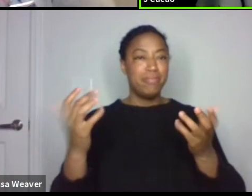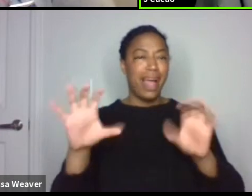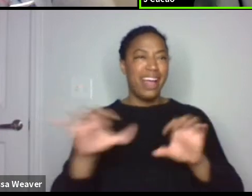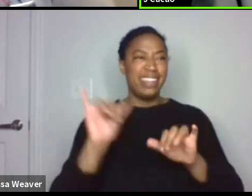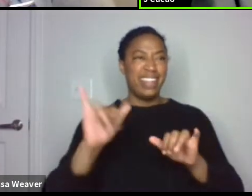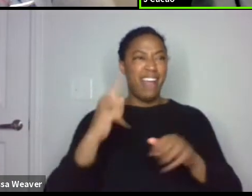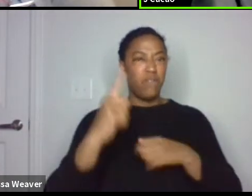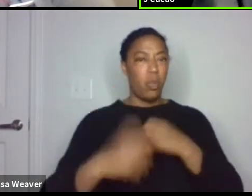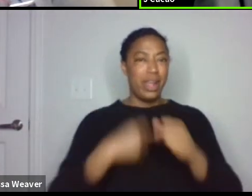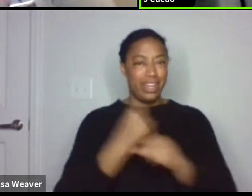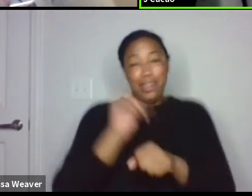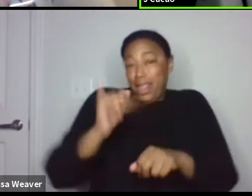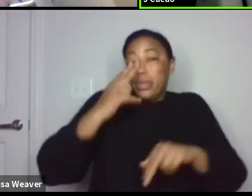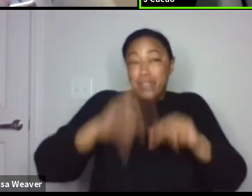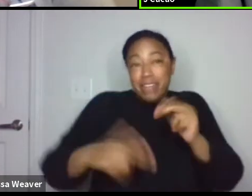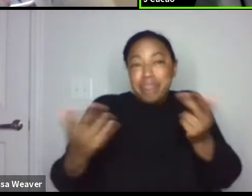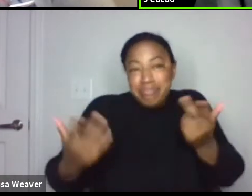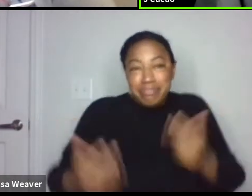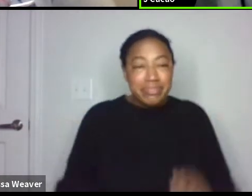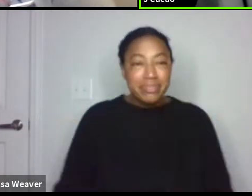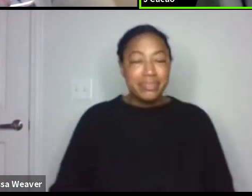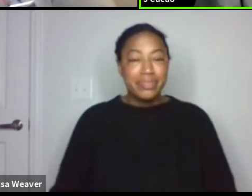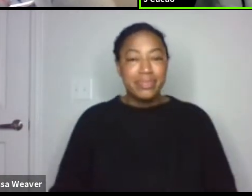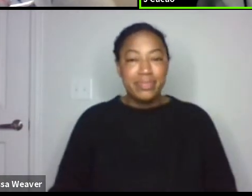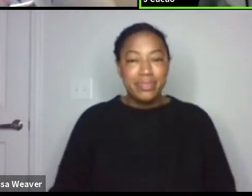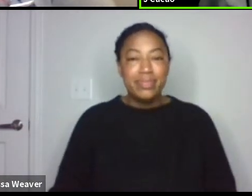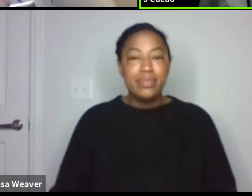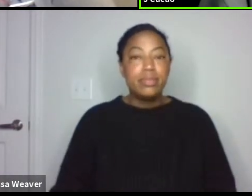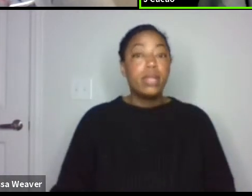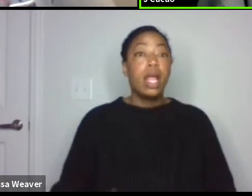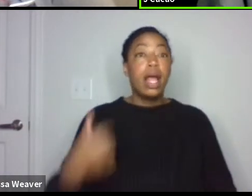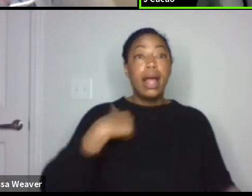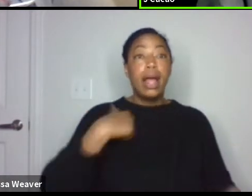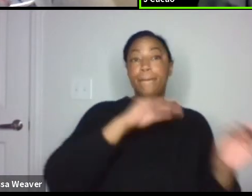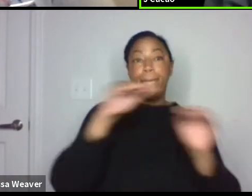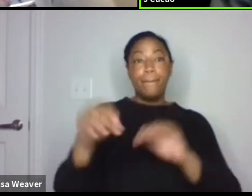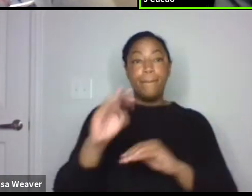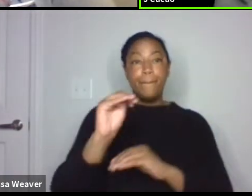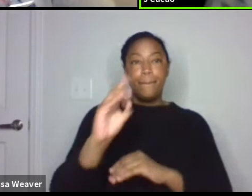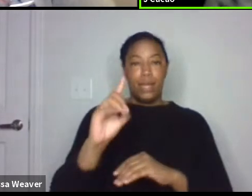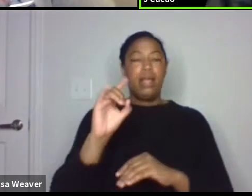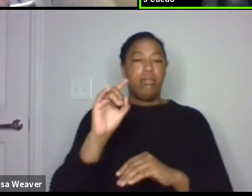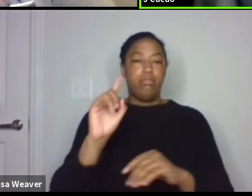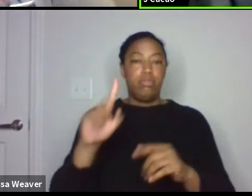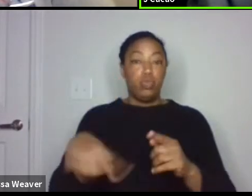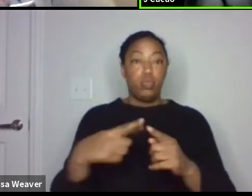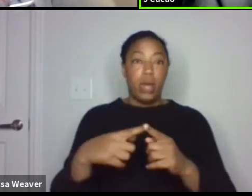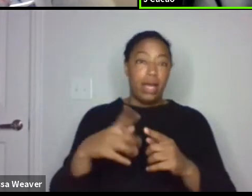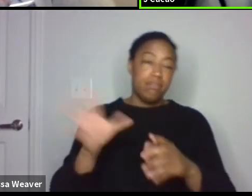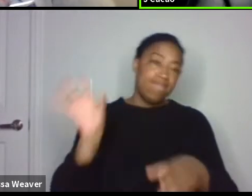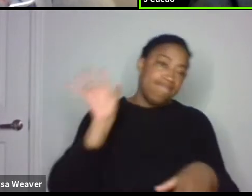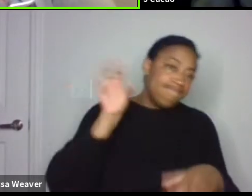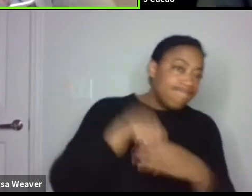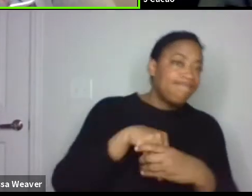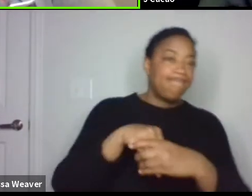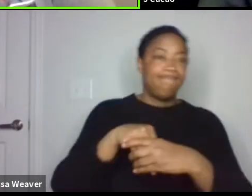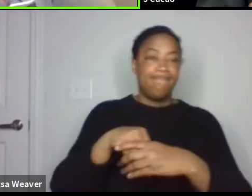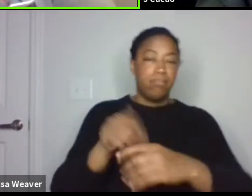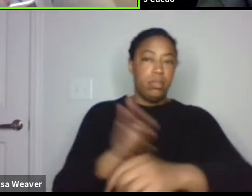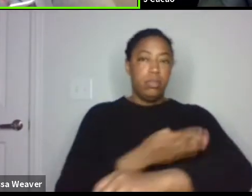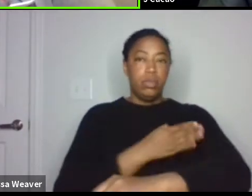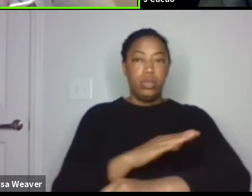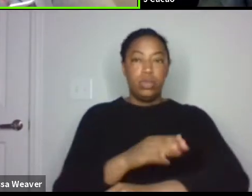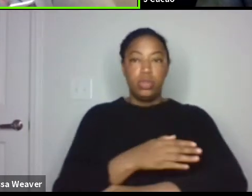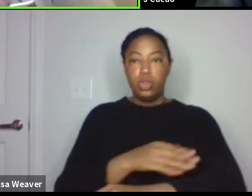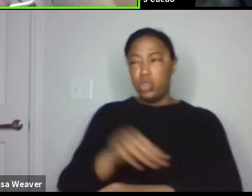about a year. That was fun. You know what I'm saying? And then when I moved to Maryland, that's when I started kind of tapping into the musical side of me. You know what I mean? You ever you